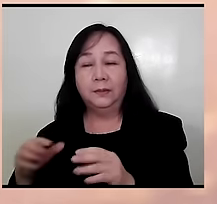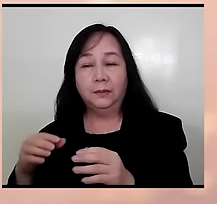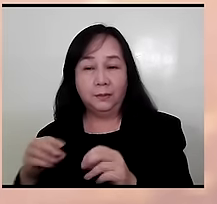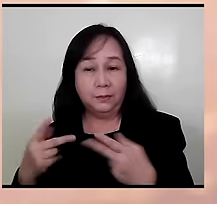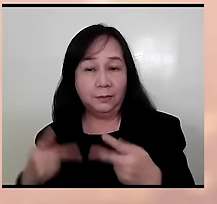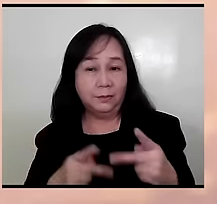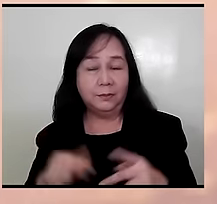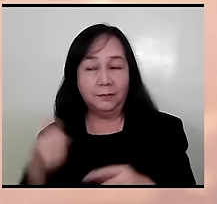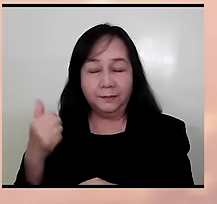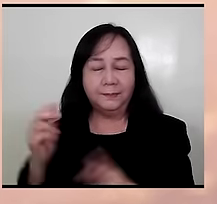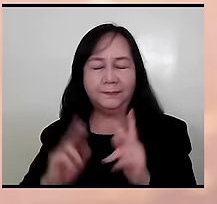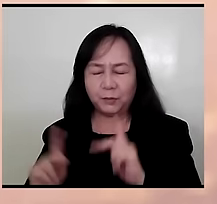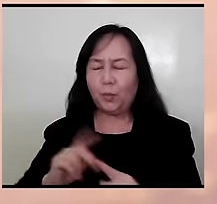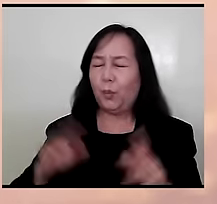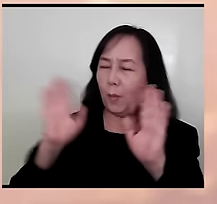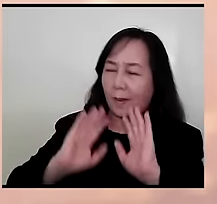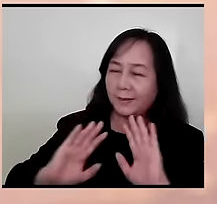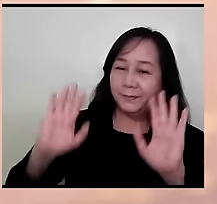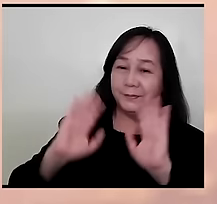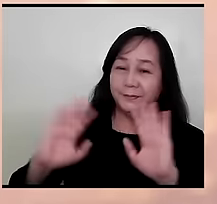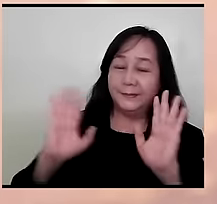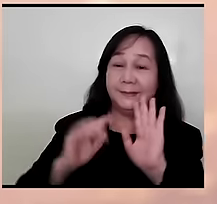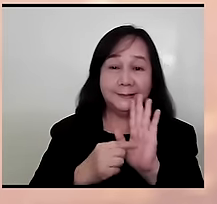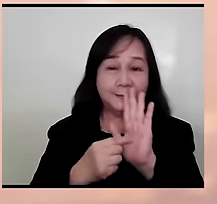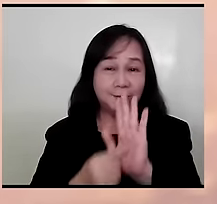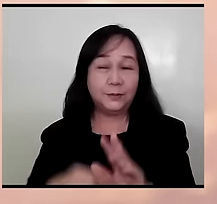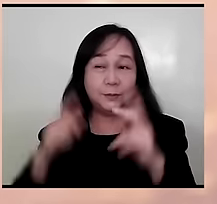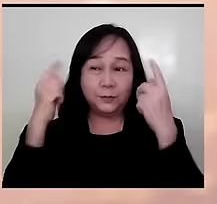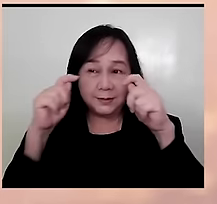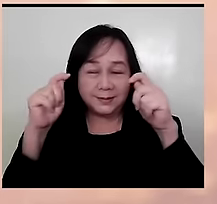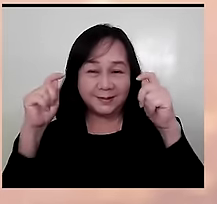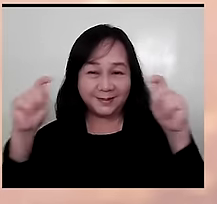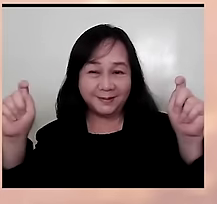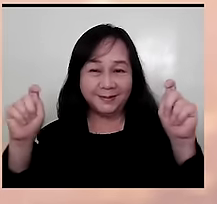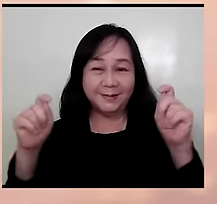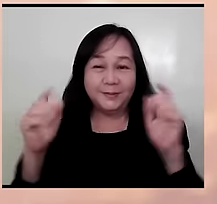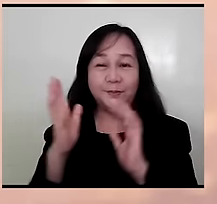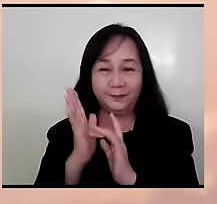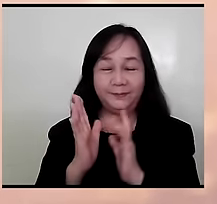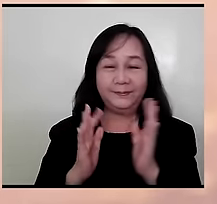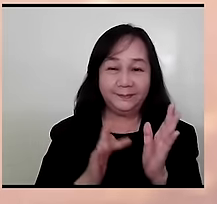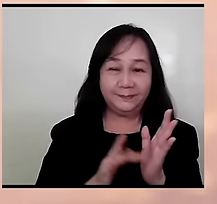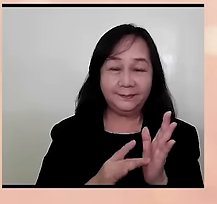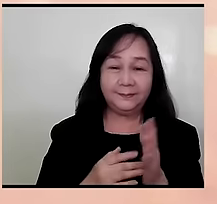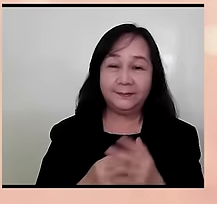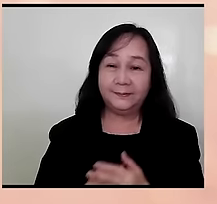wonderful manifestation of the victory of Jesus.